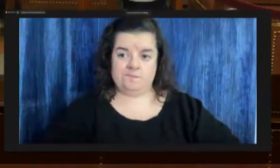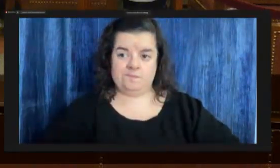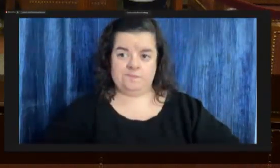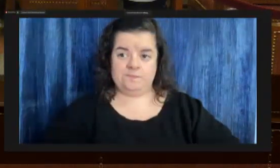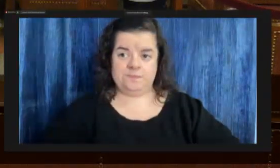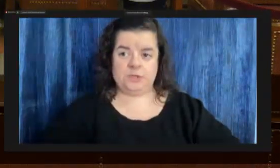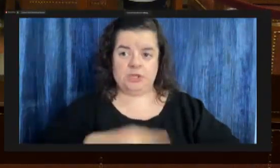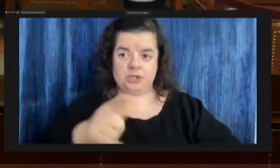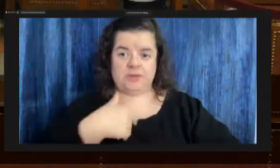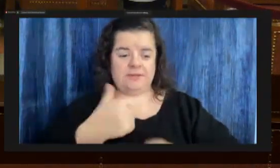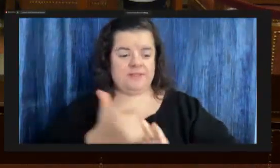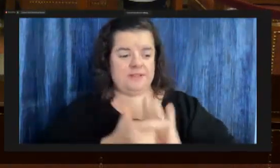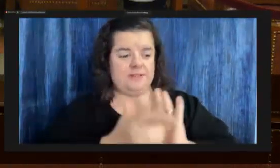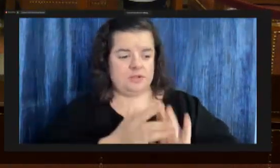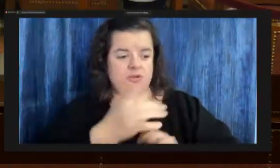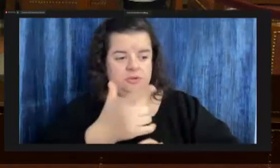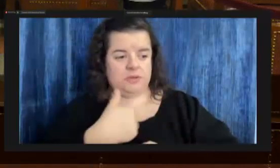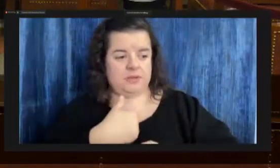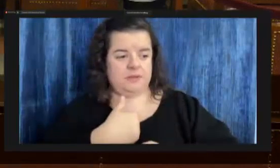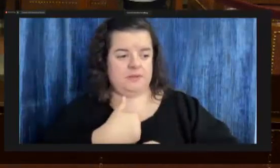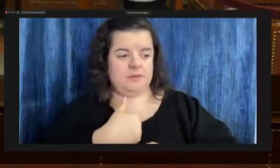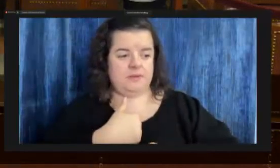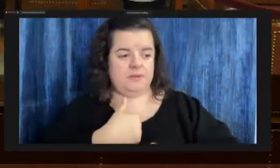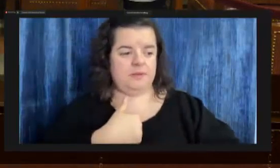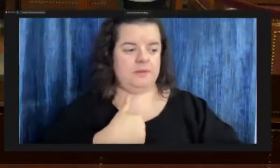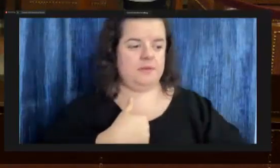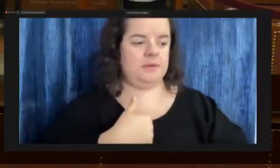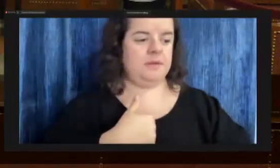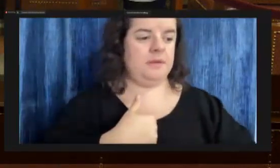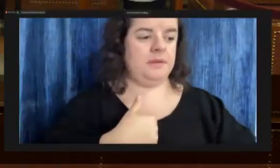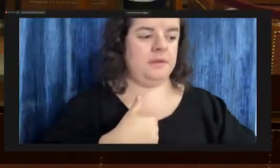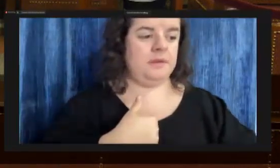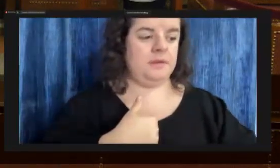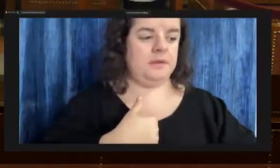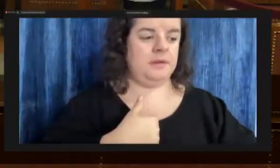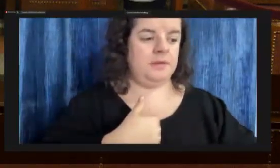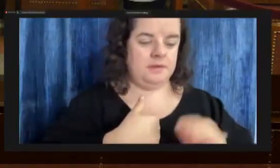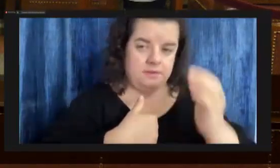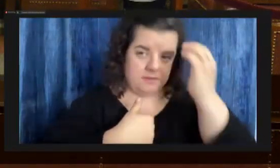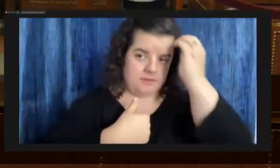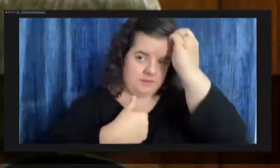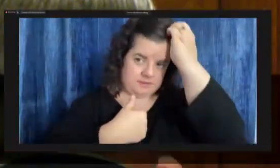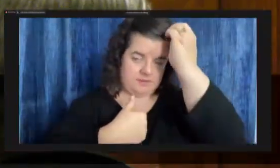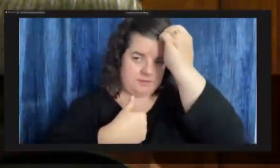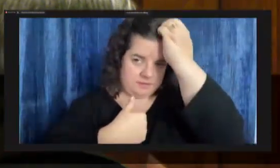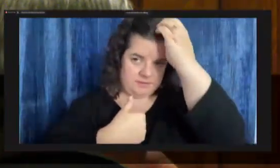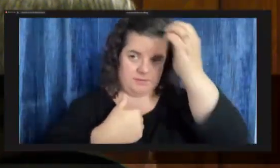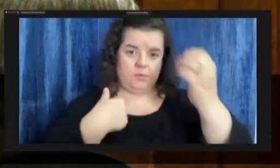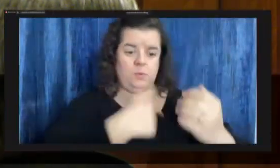Solicitor Friesen, do you have that home rule charter in front of you? I do. Would you mind? So,